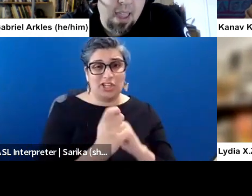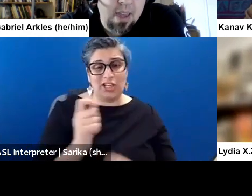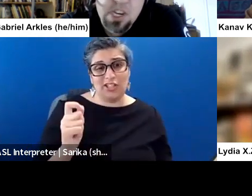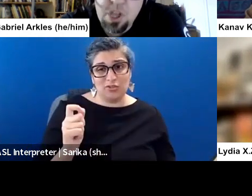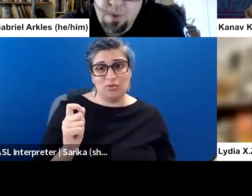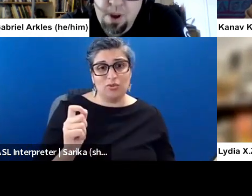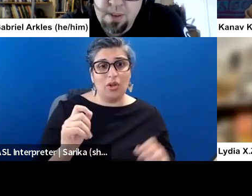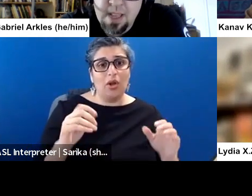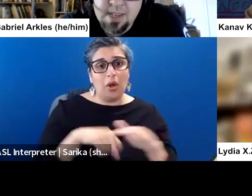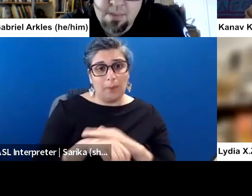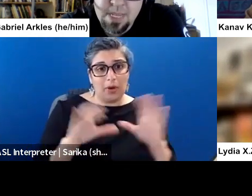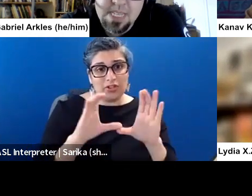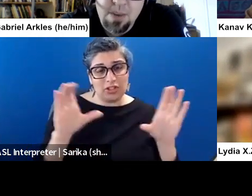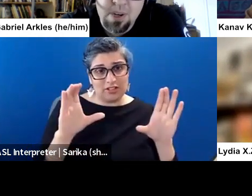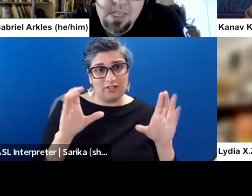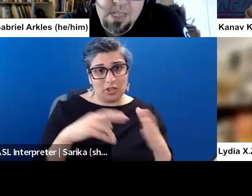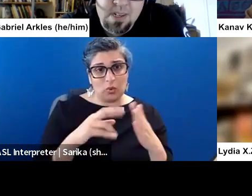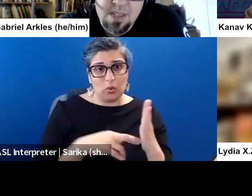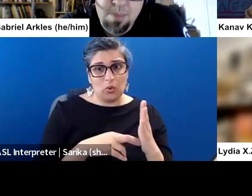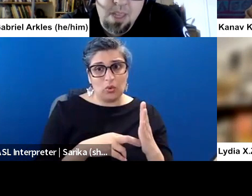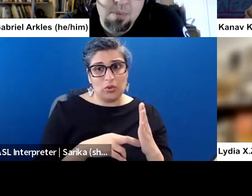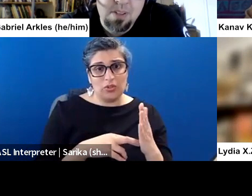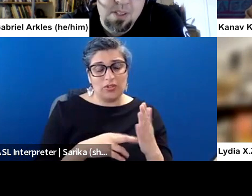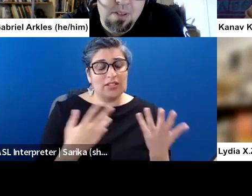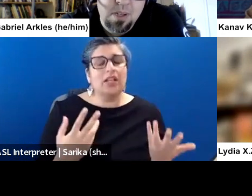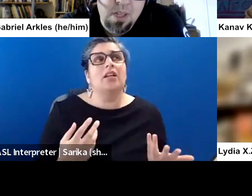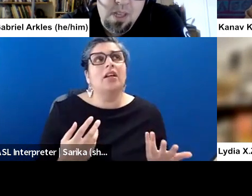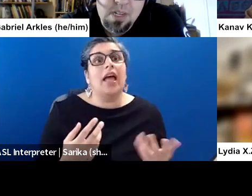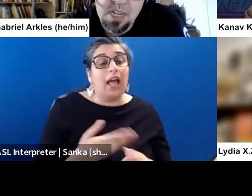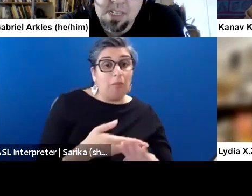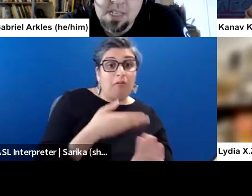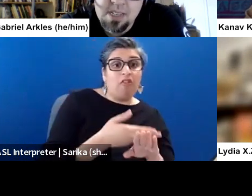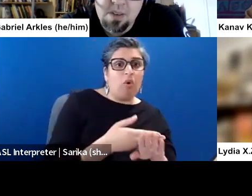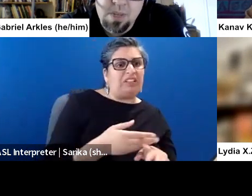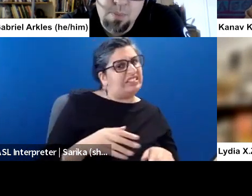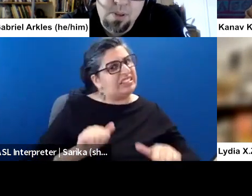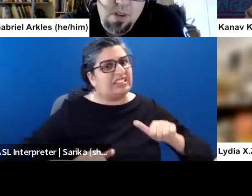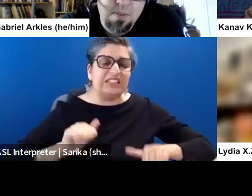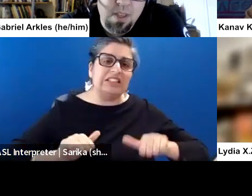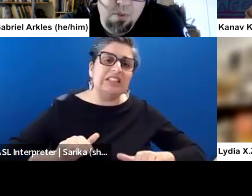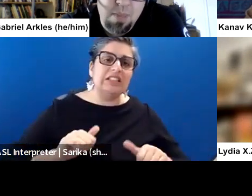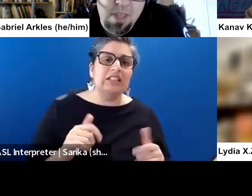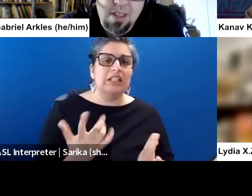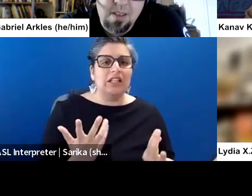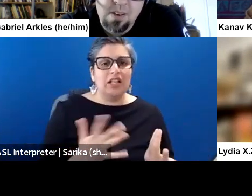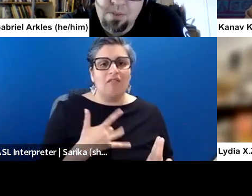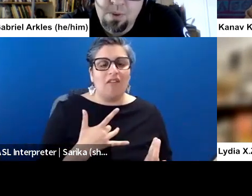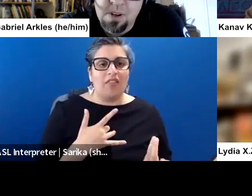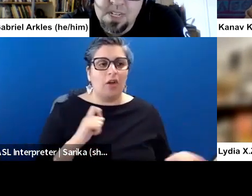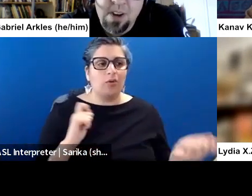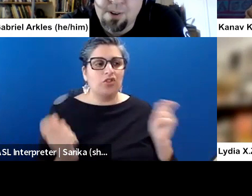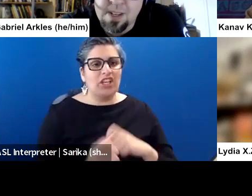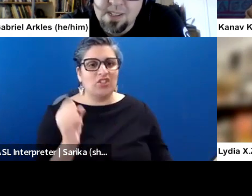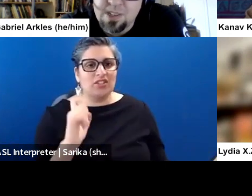they initially were very reluctant because they were concerned that being able to change the sex on one's birth certificate would make it easier